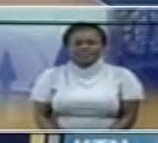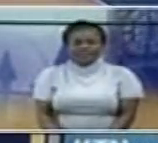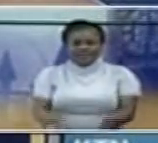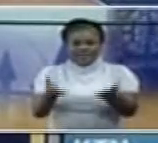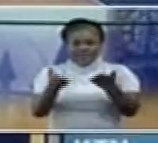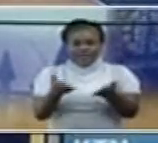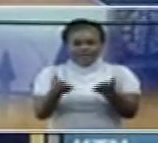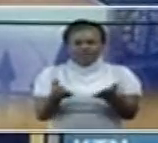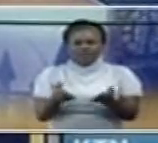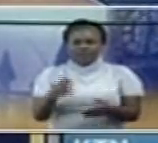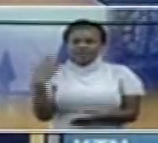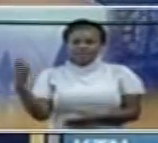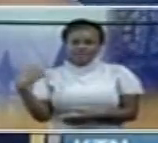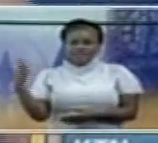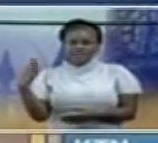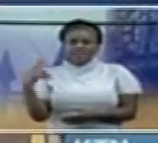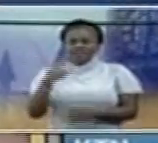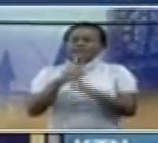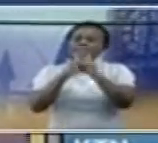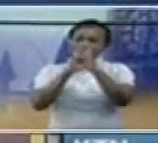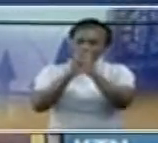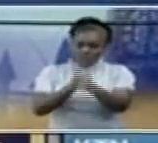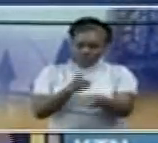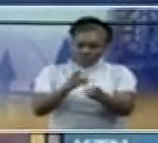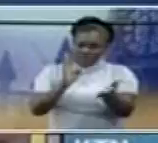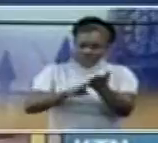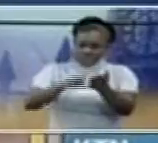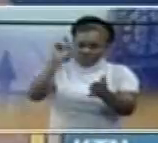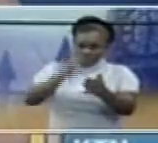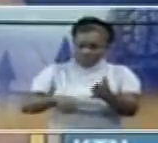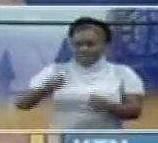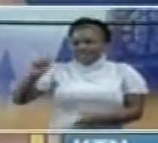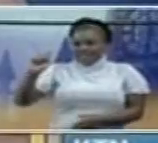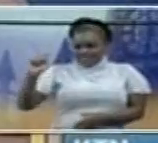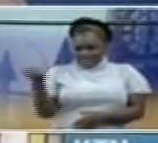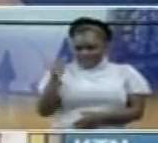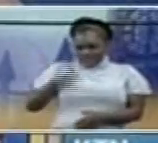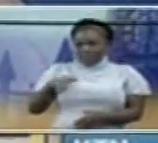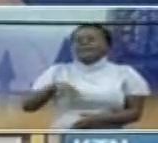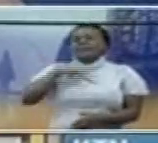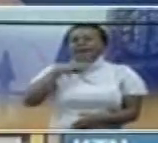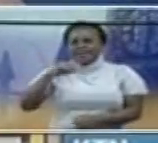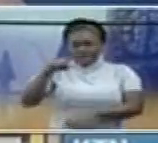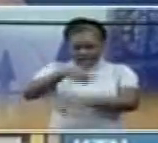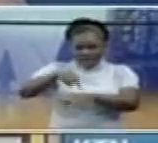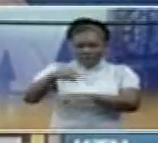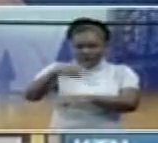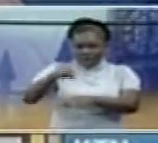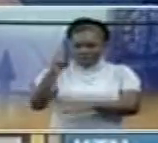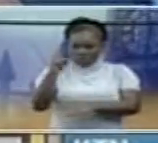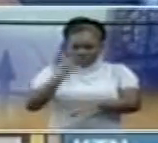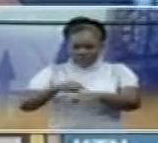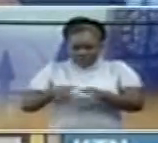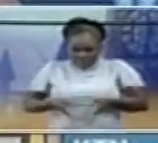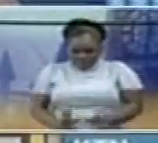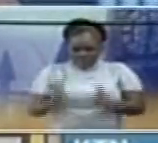And now to some grim figures. And a new report in the country suggests that a Kenyan woman dies every 2 hours in childbirth. The